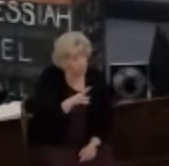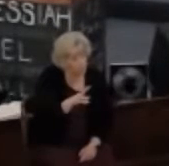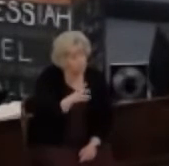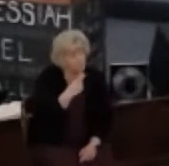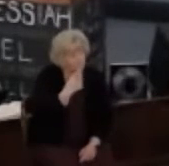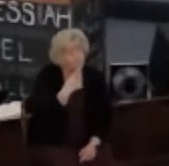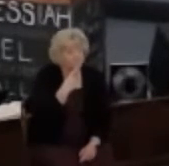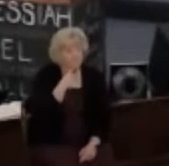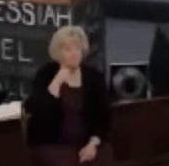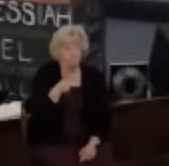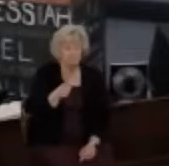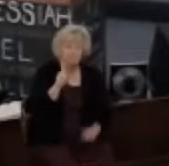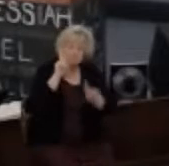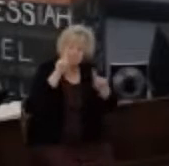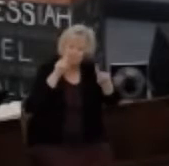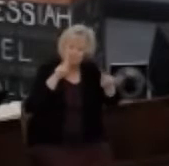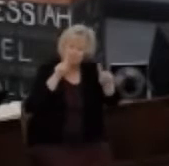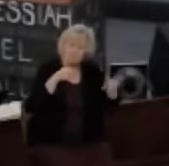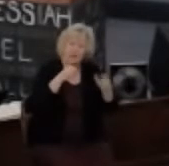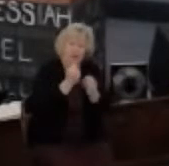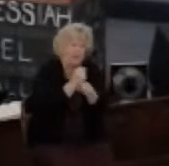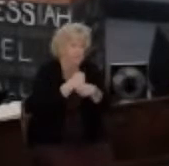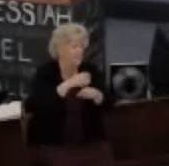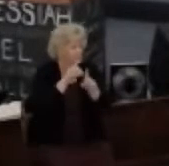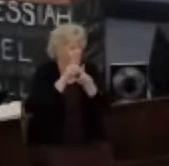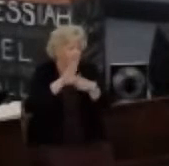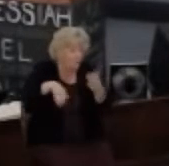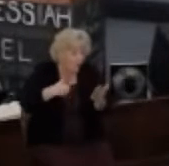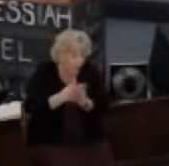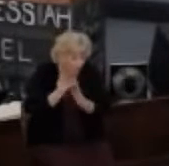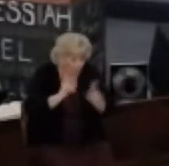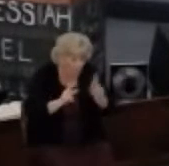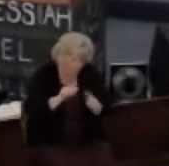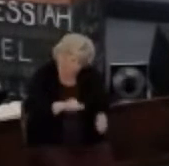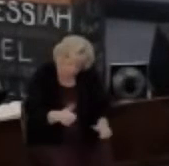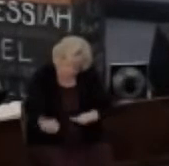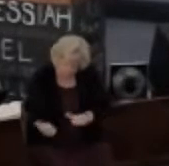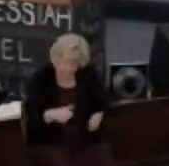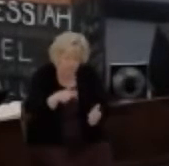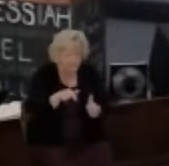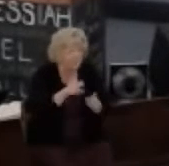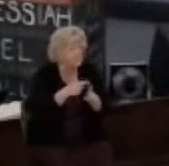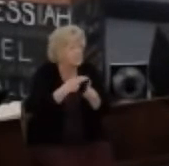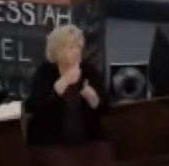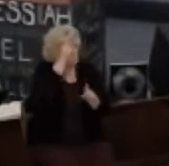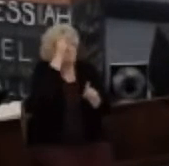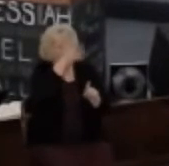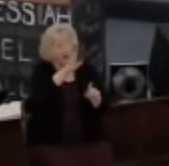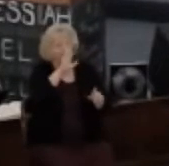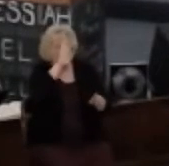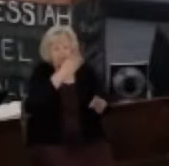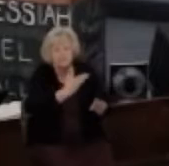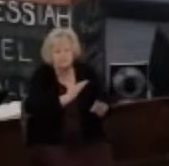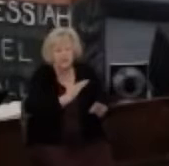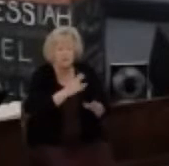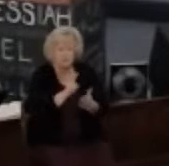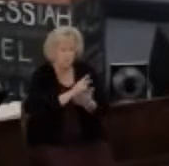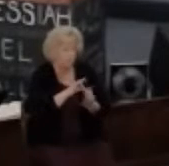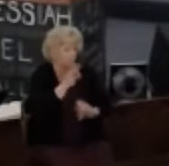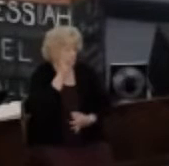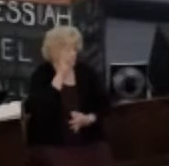says, "Go therefore and make disciples of all nations, baptizing them in the name of the Father and the Son and the Holy